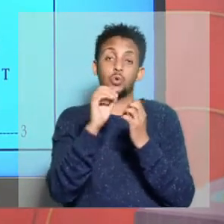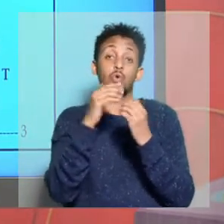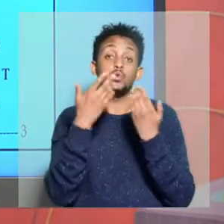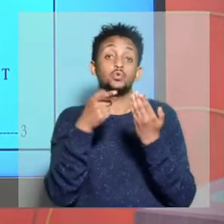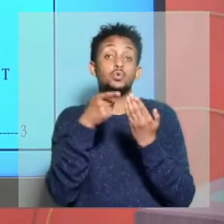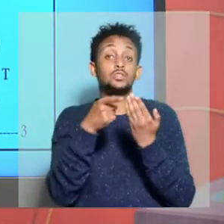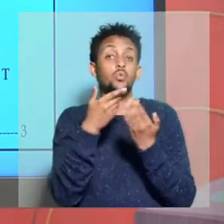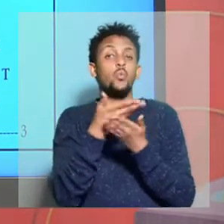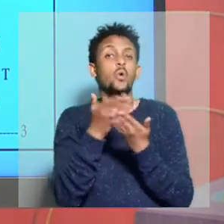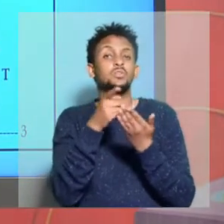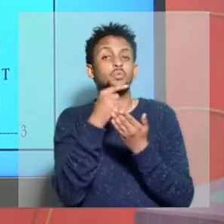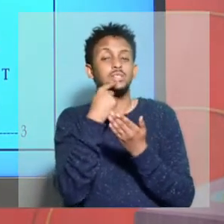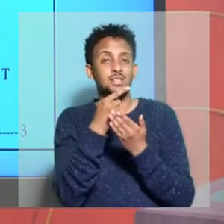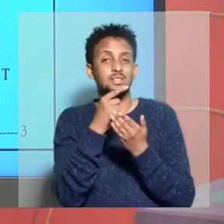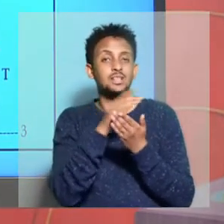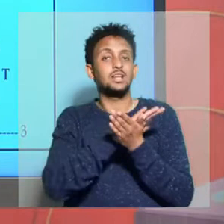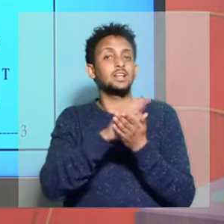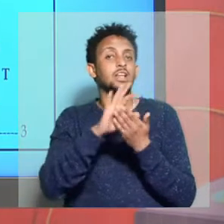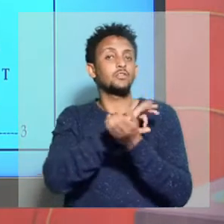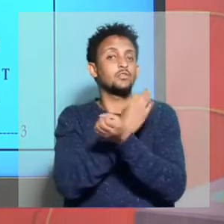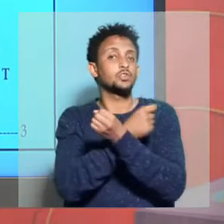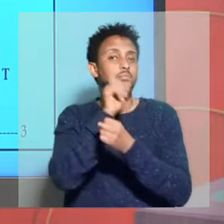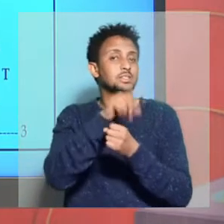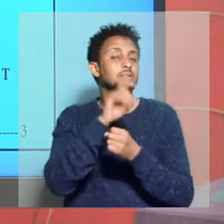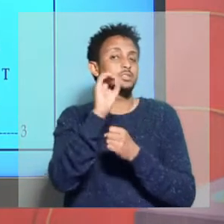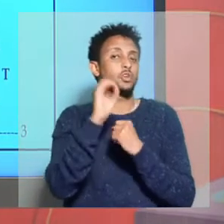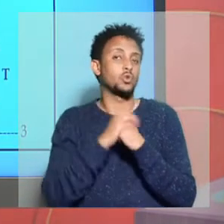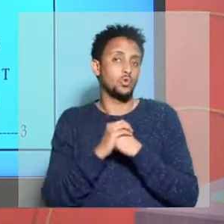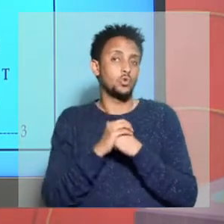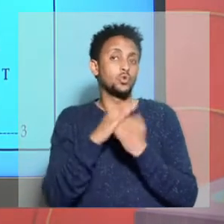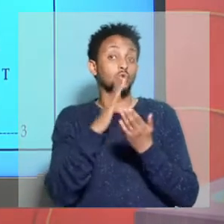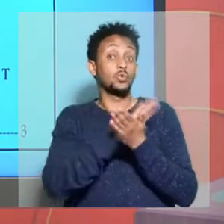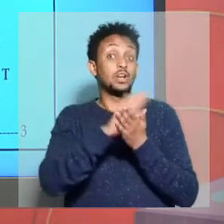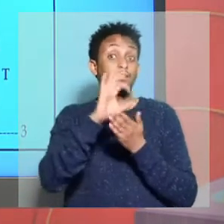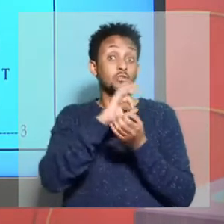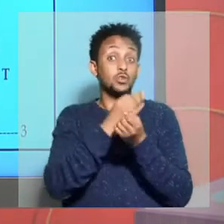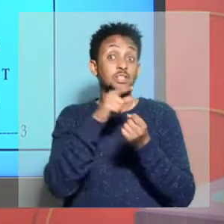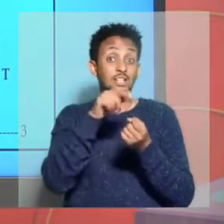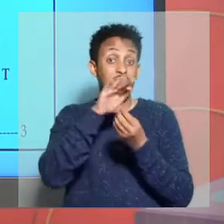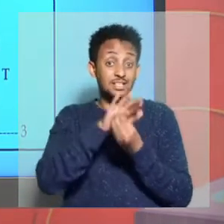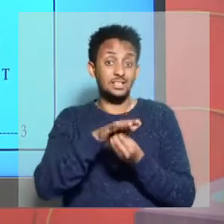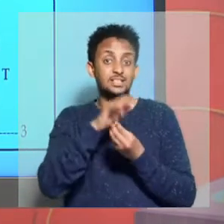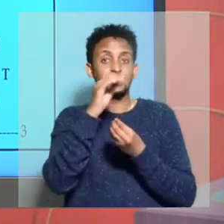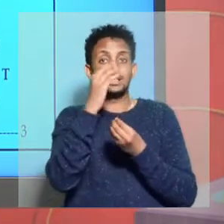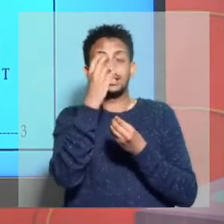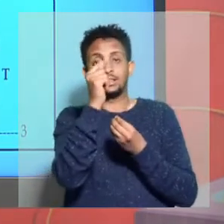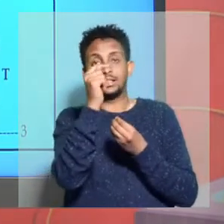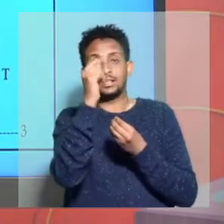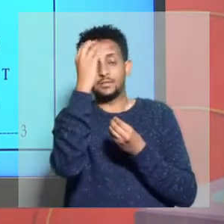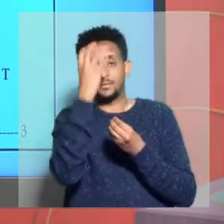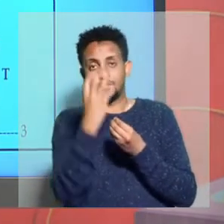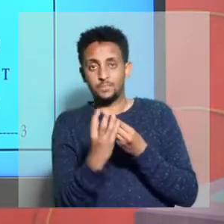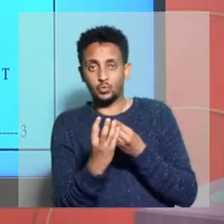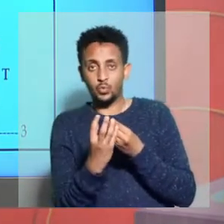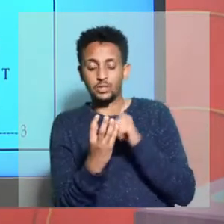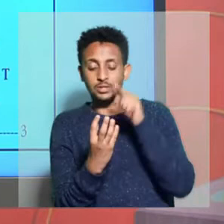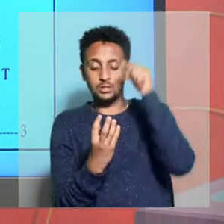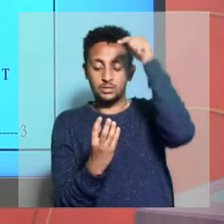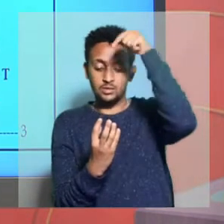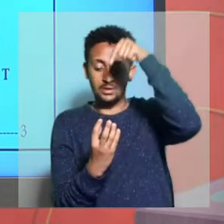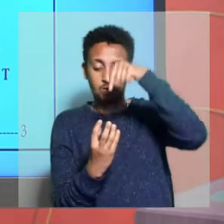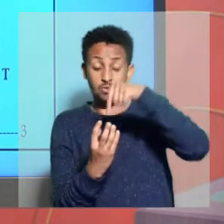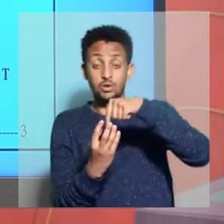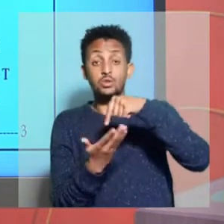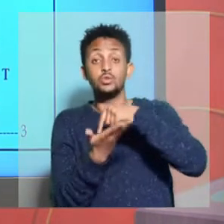so that it is what it says. The net force must be 0. And the net force exerted here is tension T and weight acting